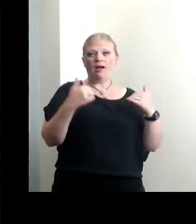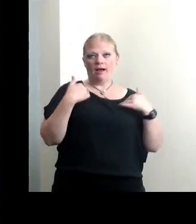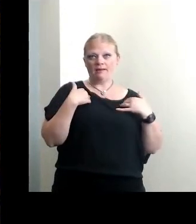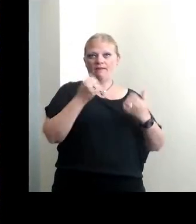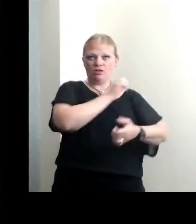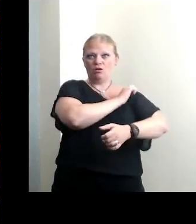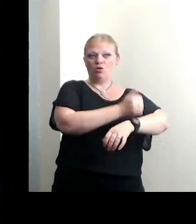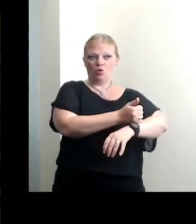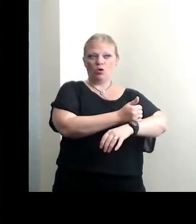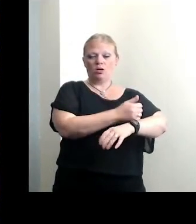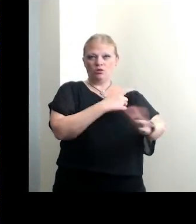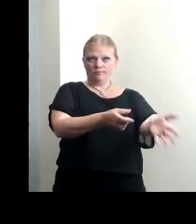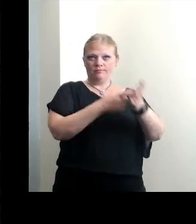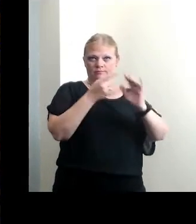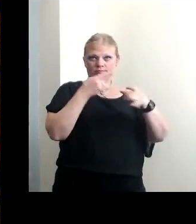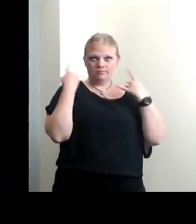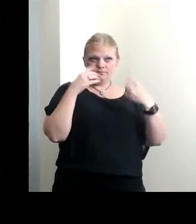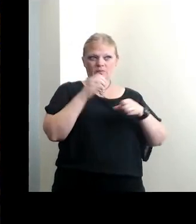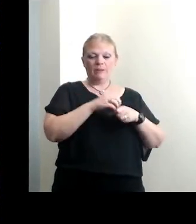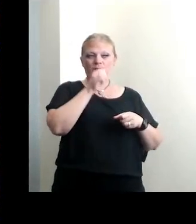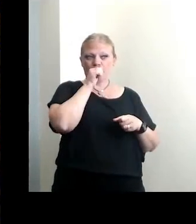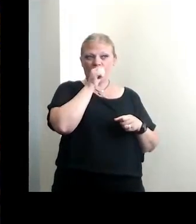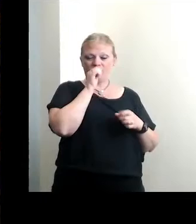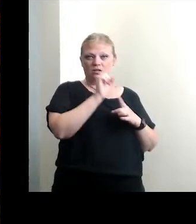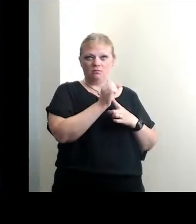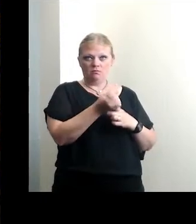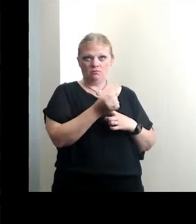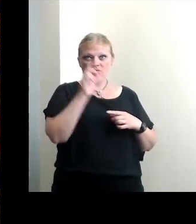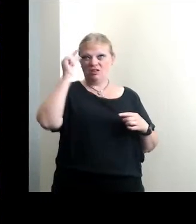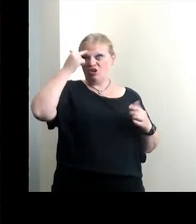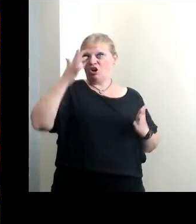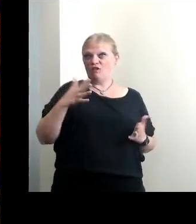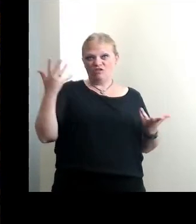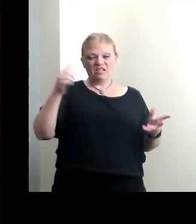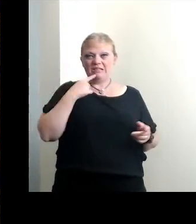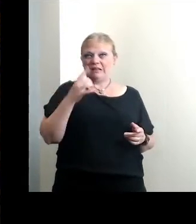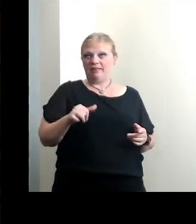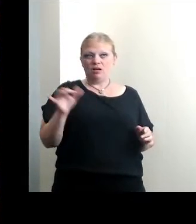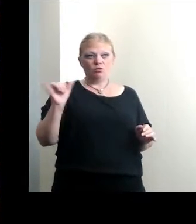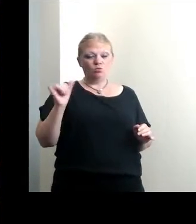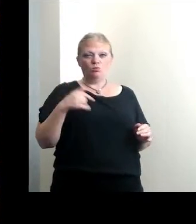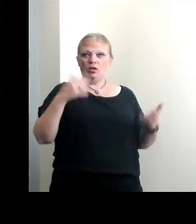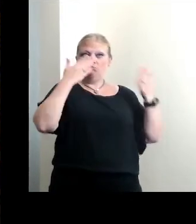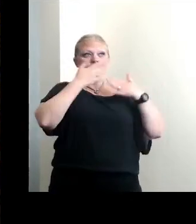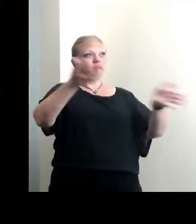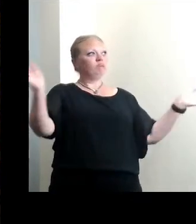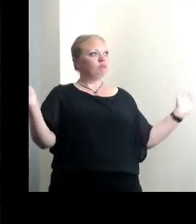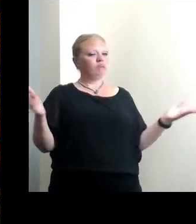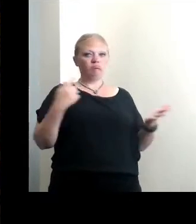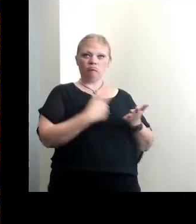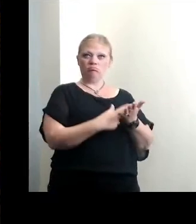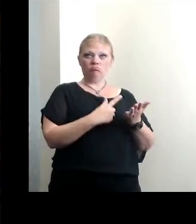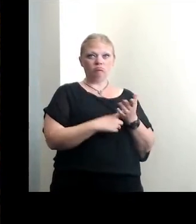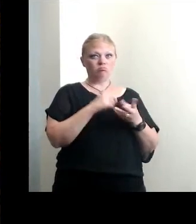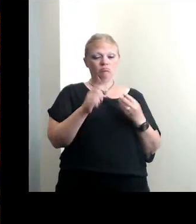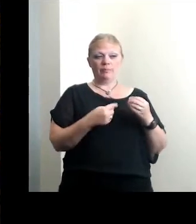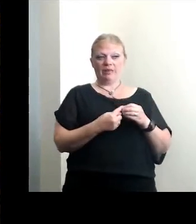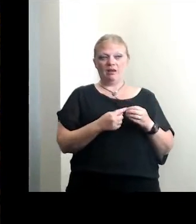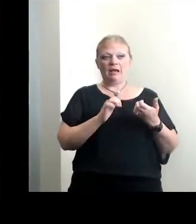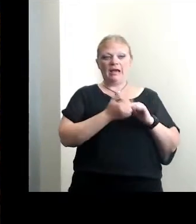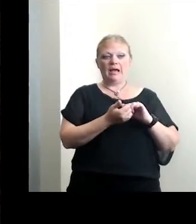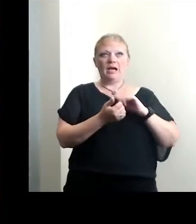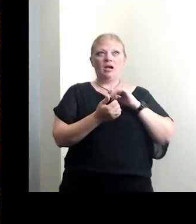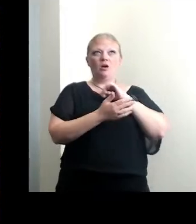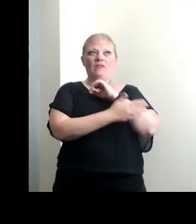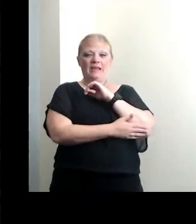wearing in private settings. And the governor's even said that. Governors come out publicly and talked about how the